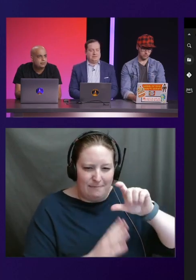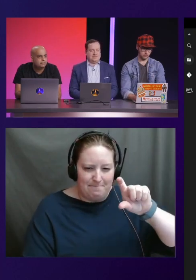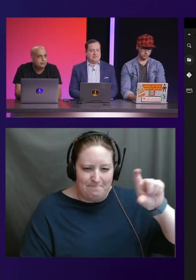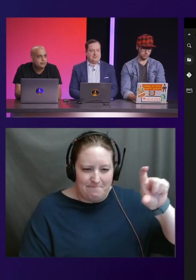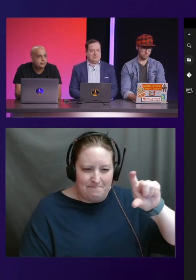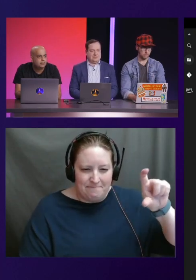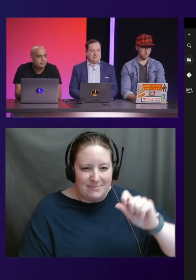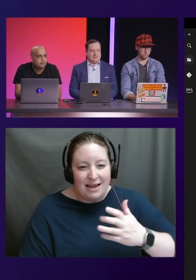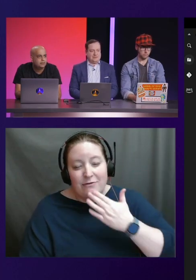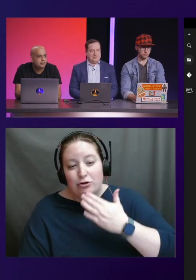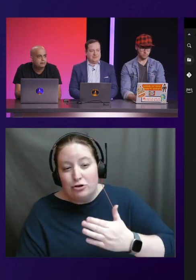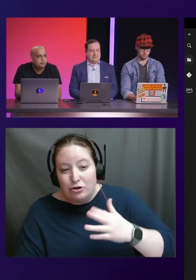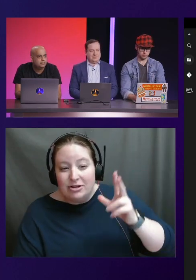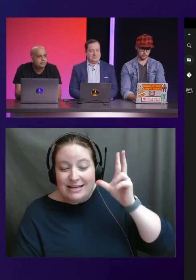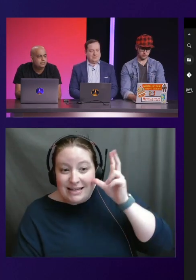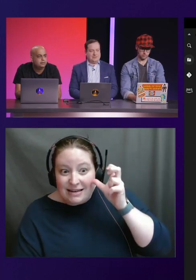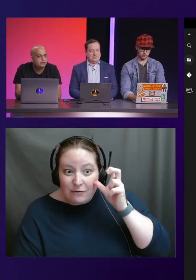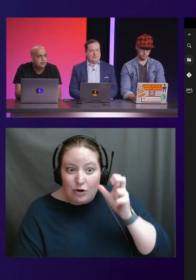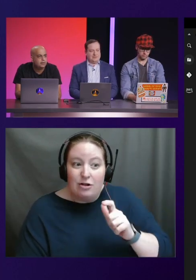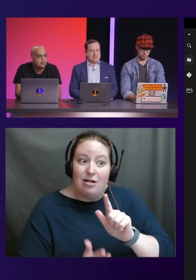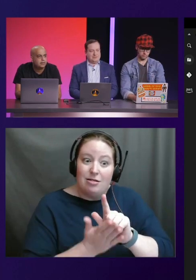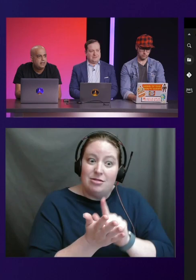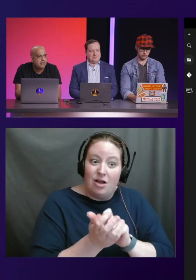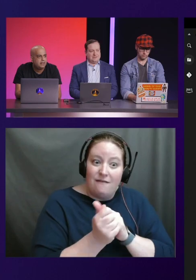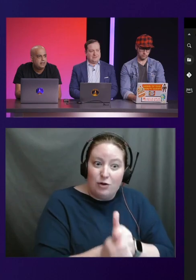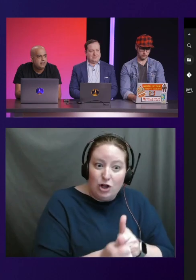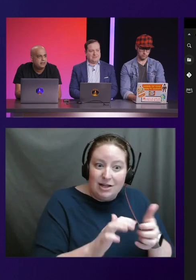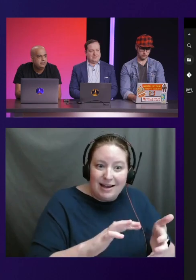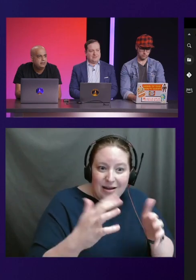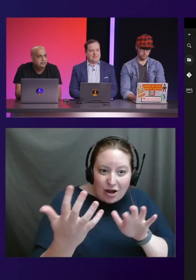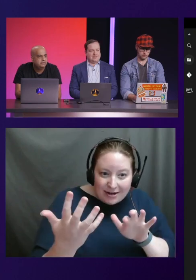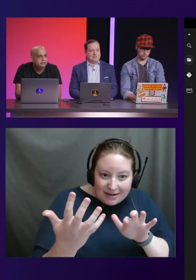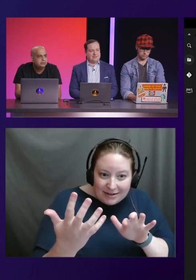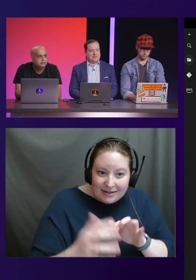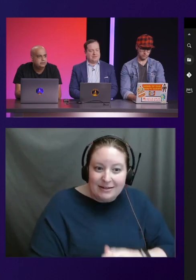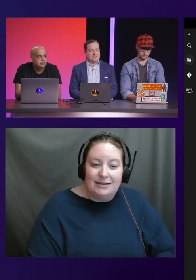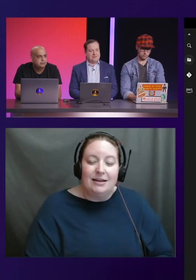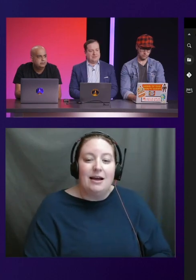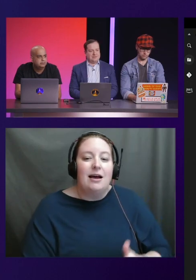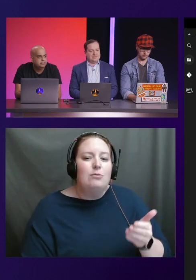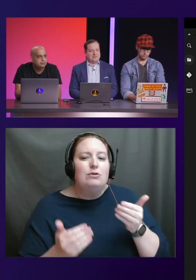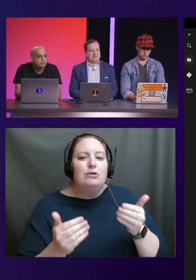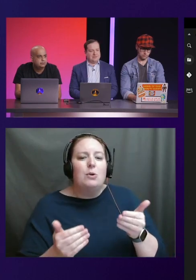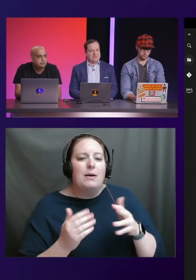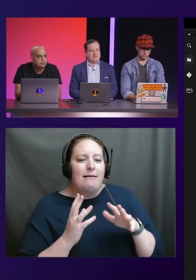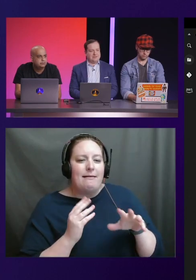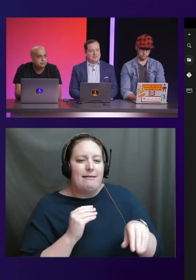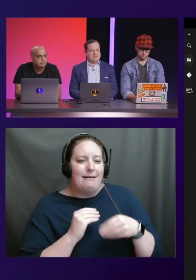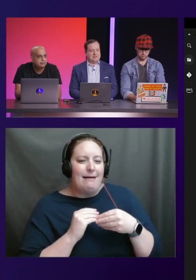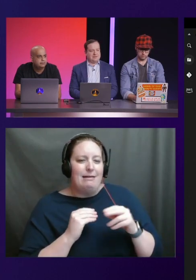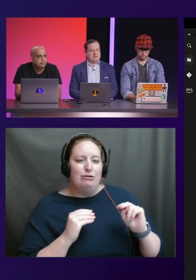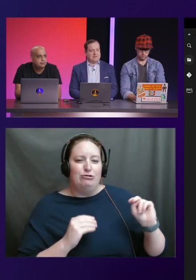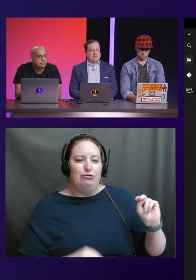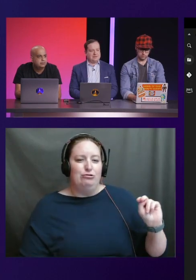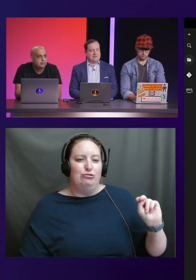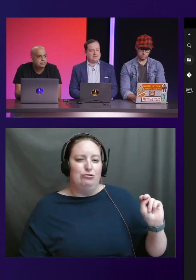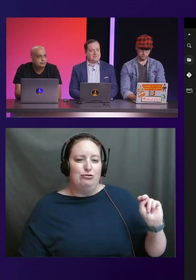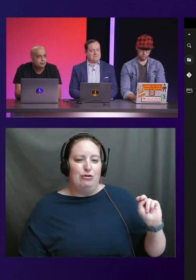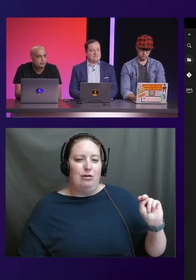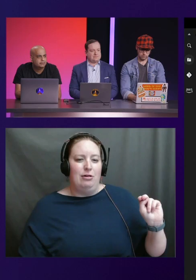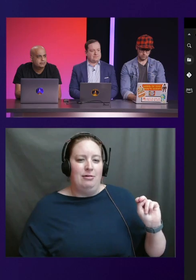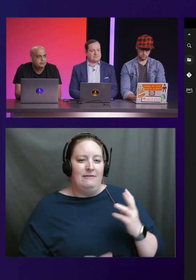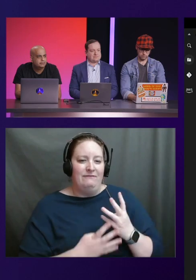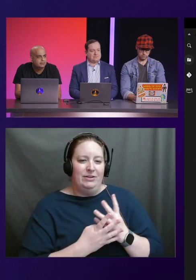evil, lawful, chaotic. I'm gonna quickly go ahead and add the neutral filter